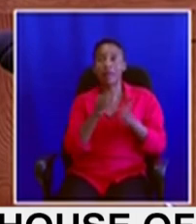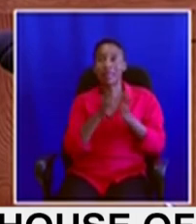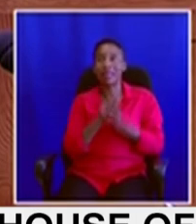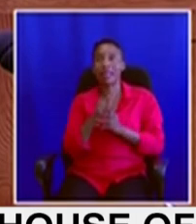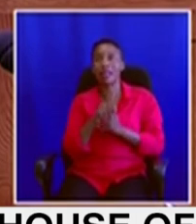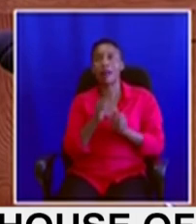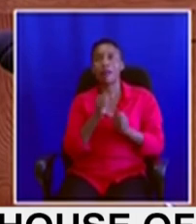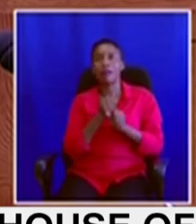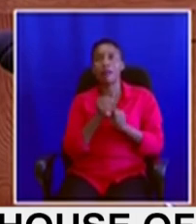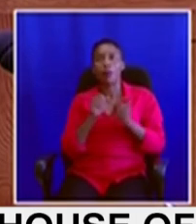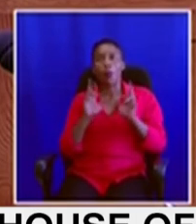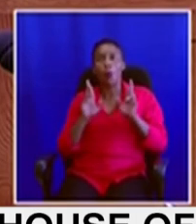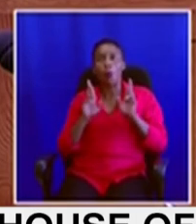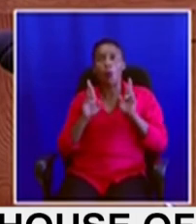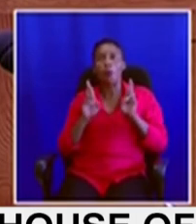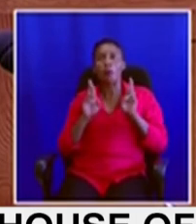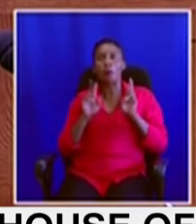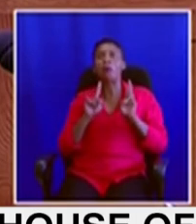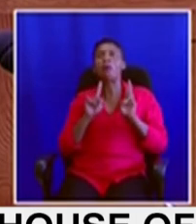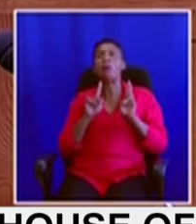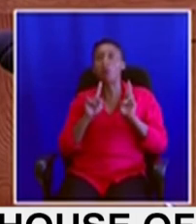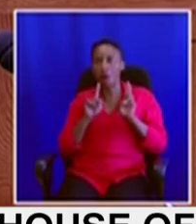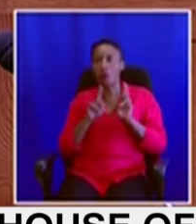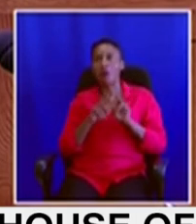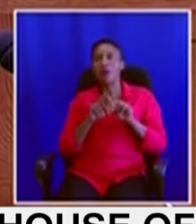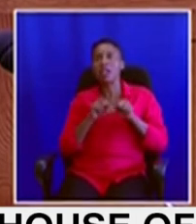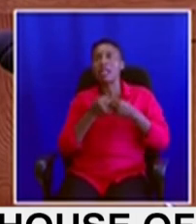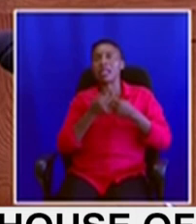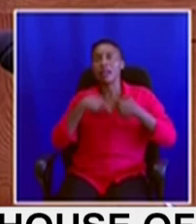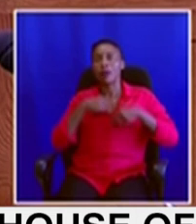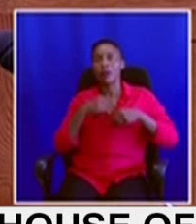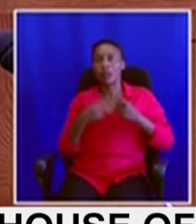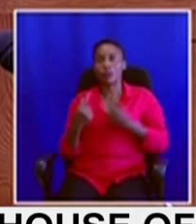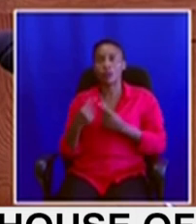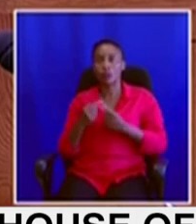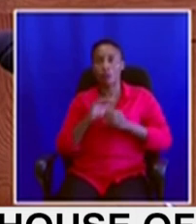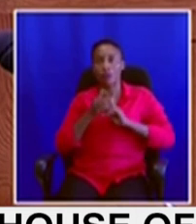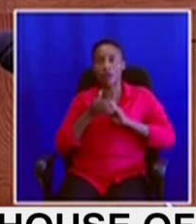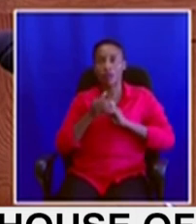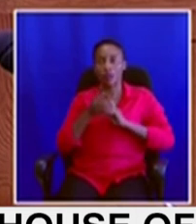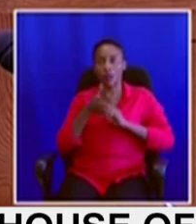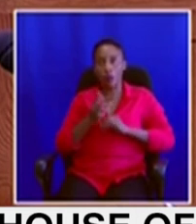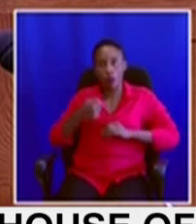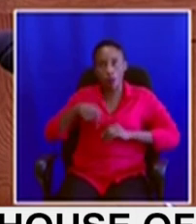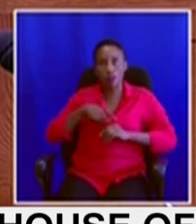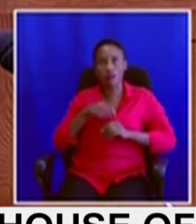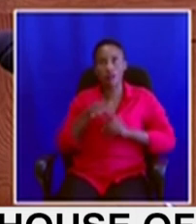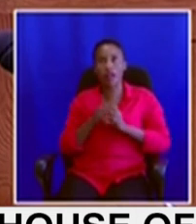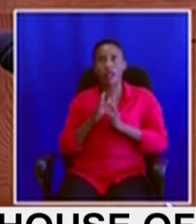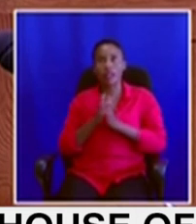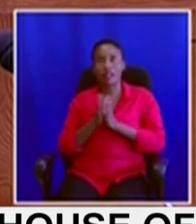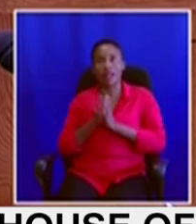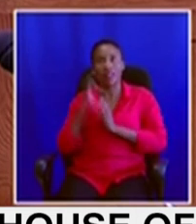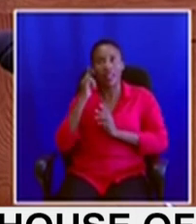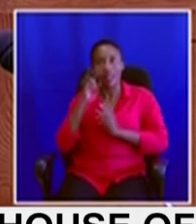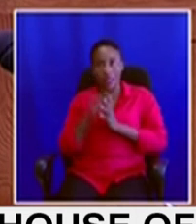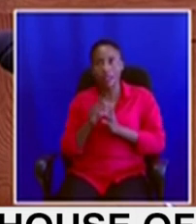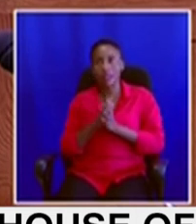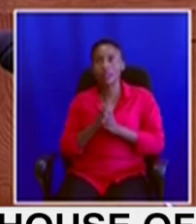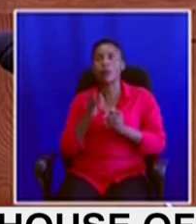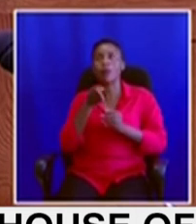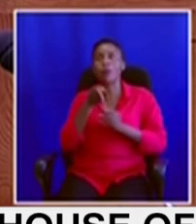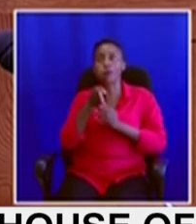nation. They go there, all of us believing that they are going to now earn their right of